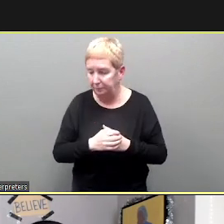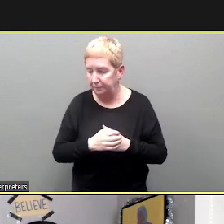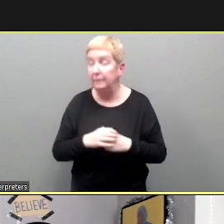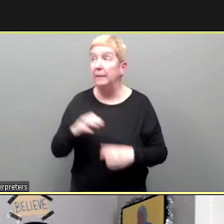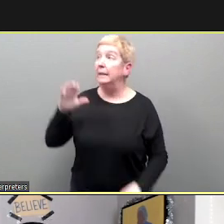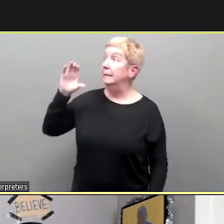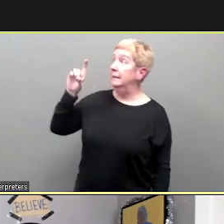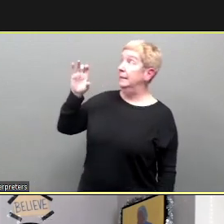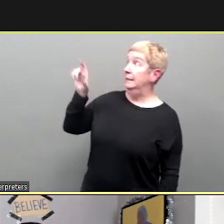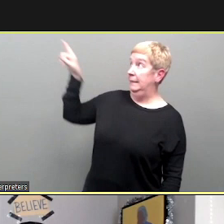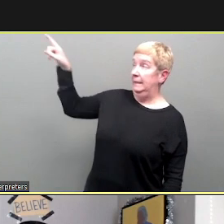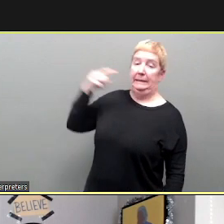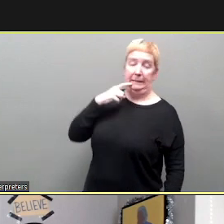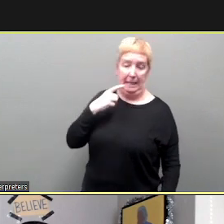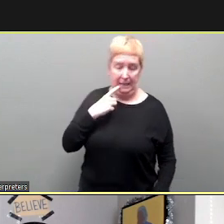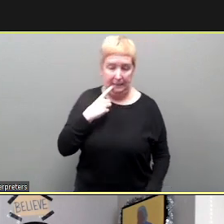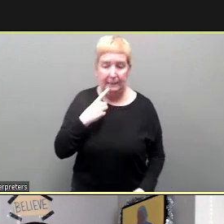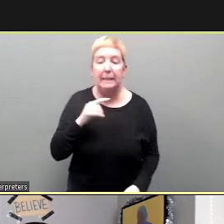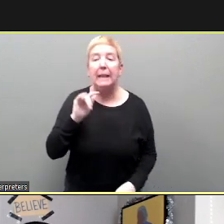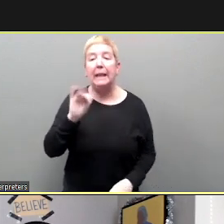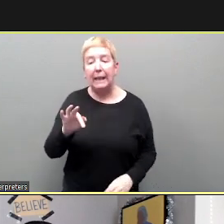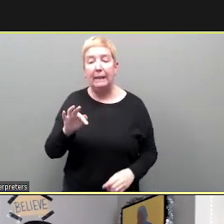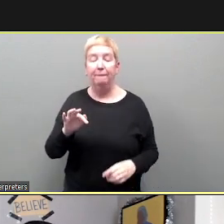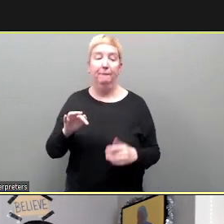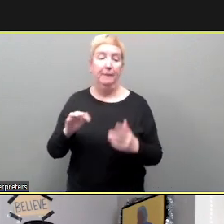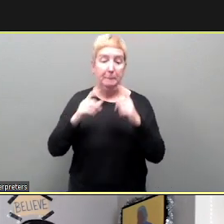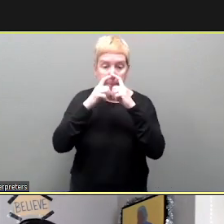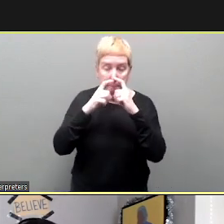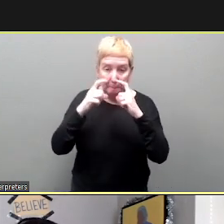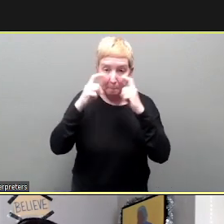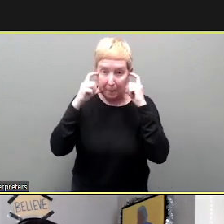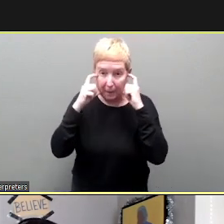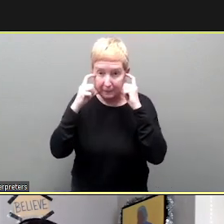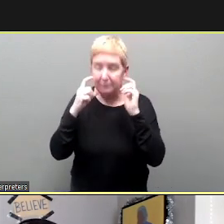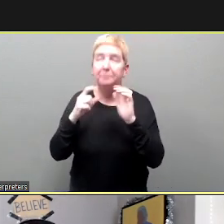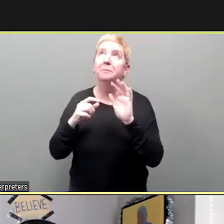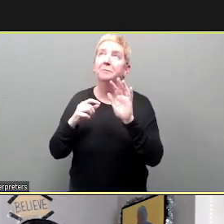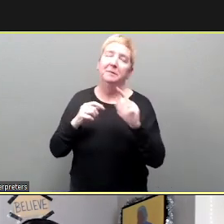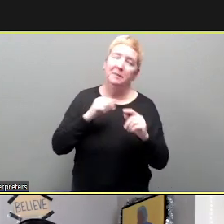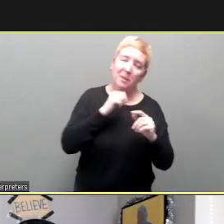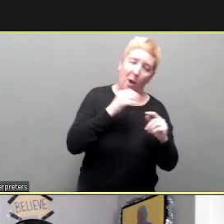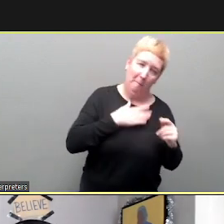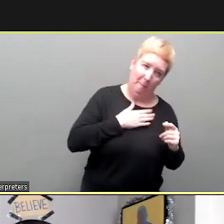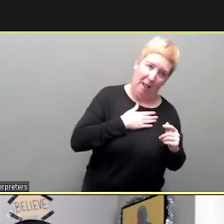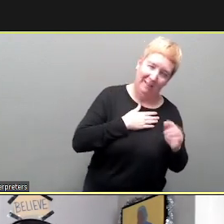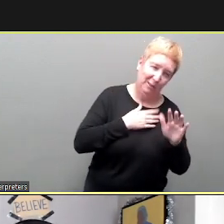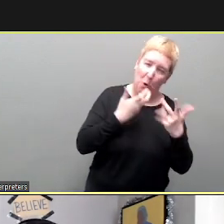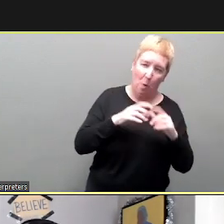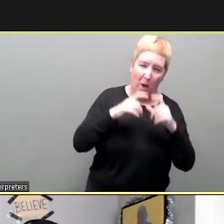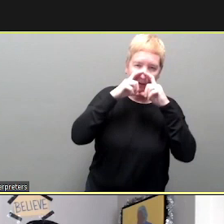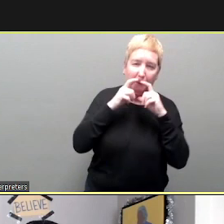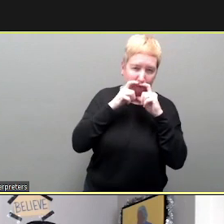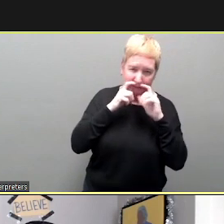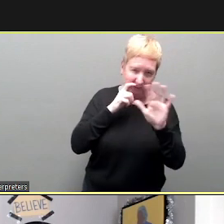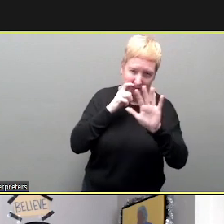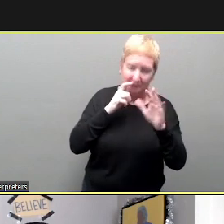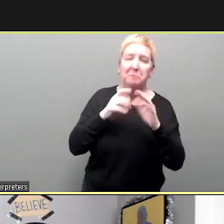has found is that wearing your mask, and sorry, not like this, you don't want your nose showing,